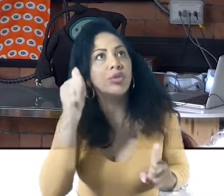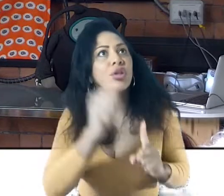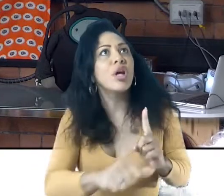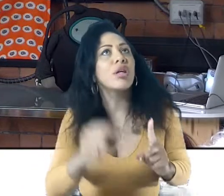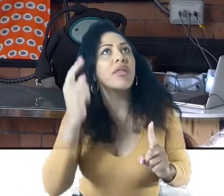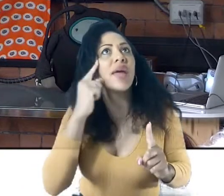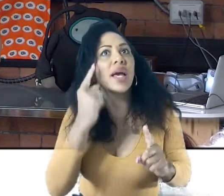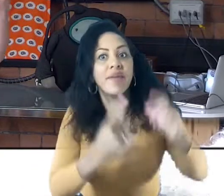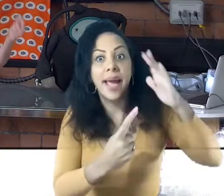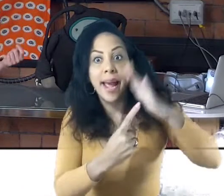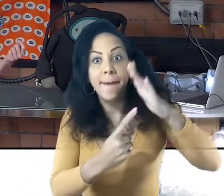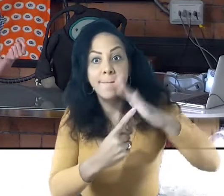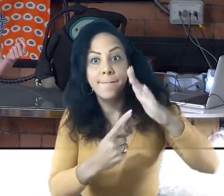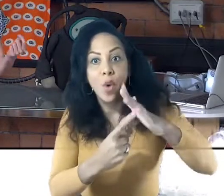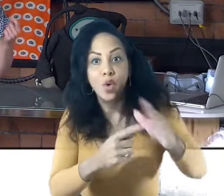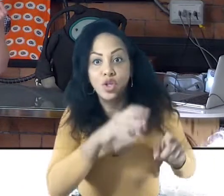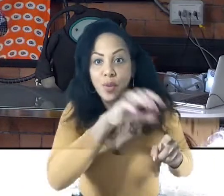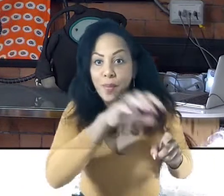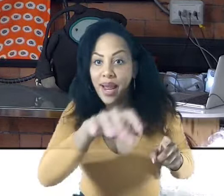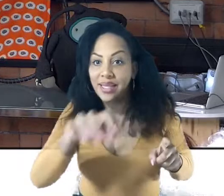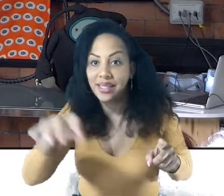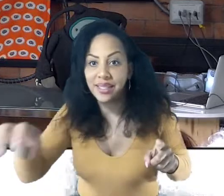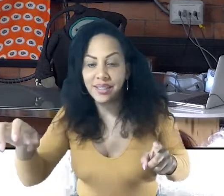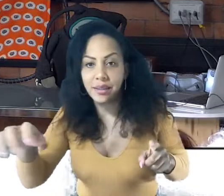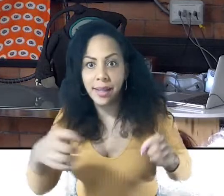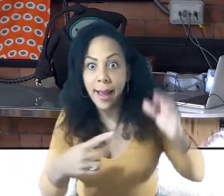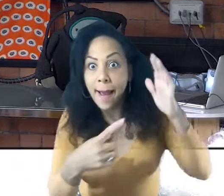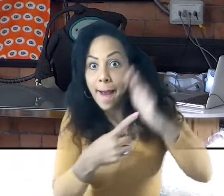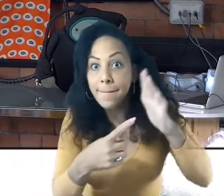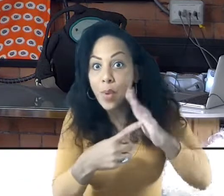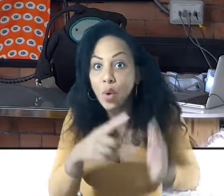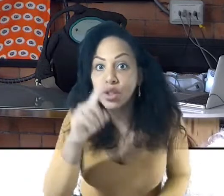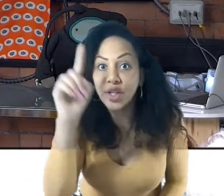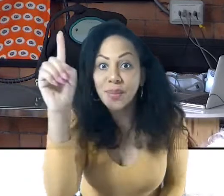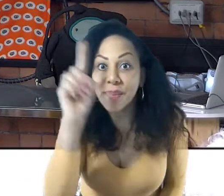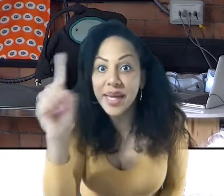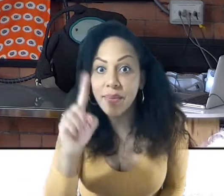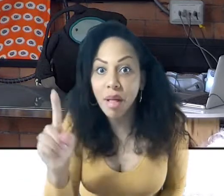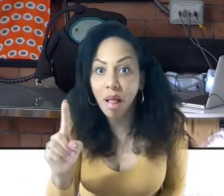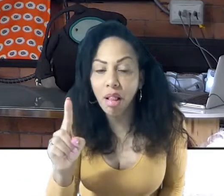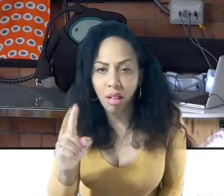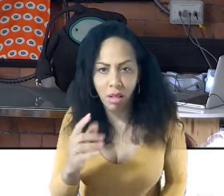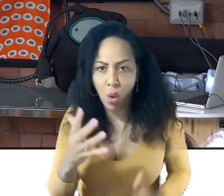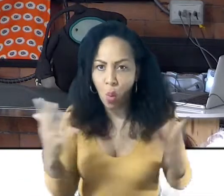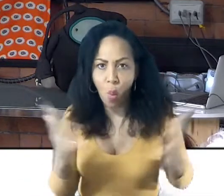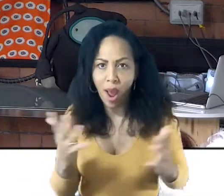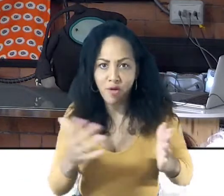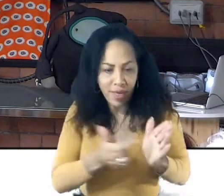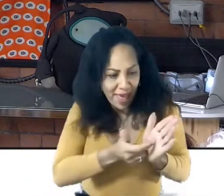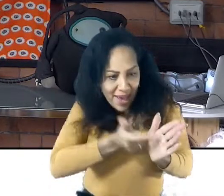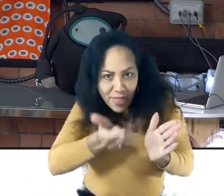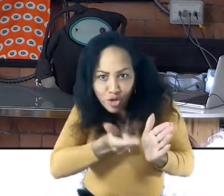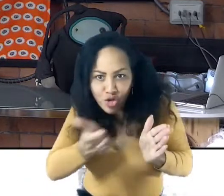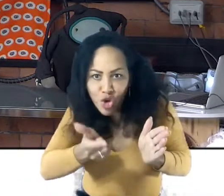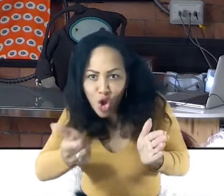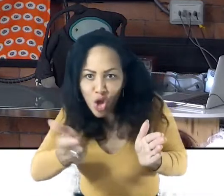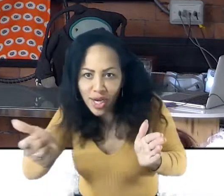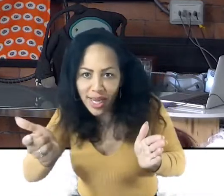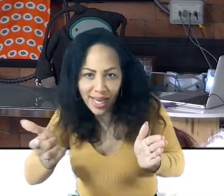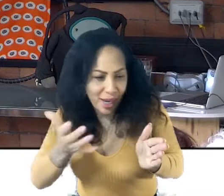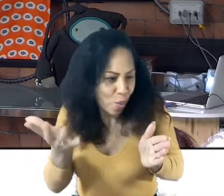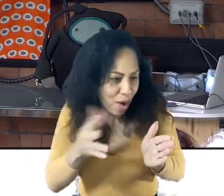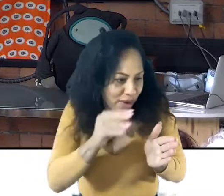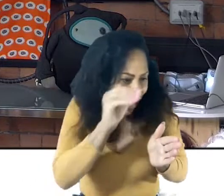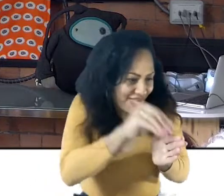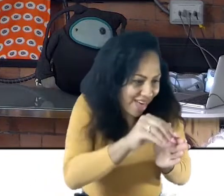might be wanting to put people on those on that map. Where are those people? Where are they? Where are those special things that have happened